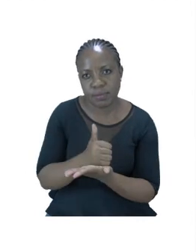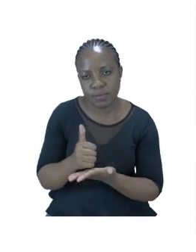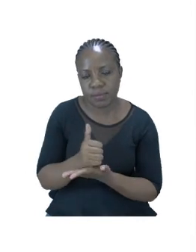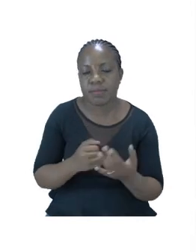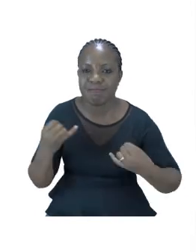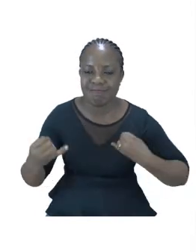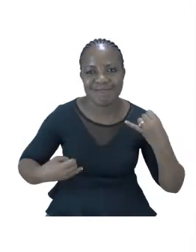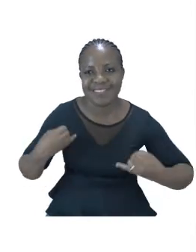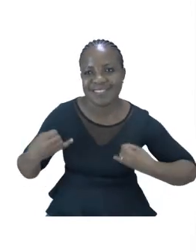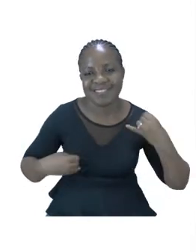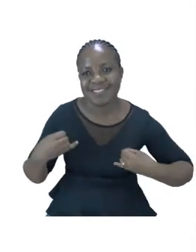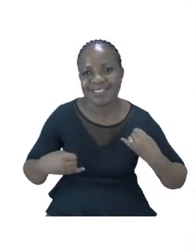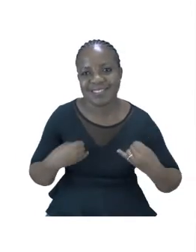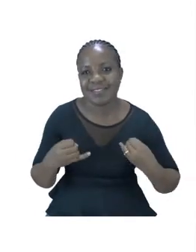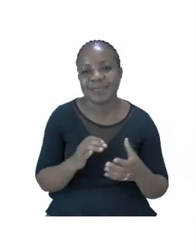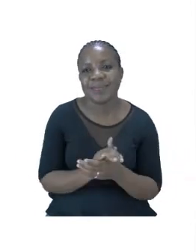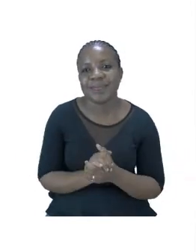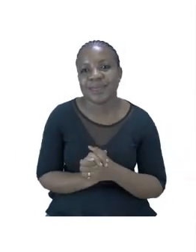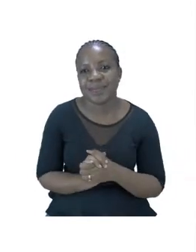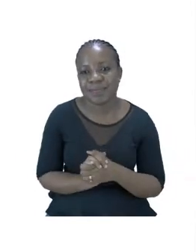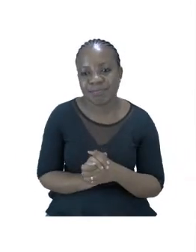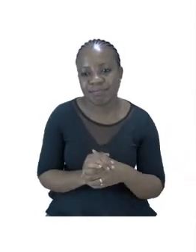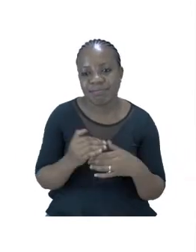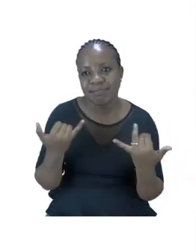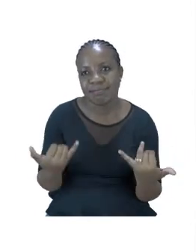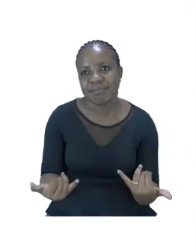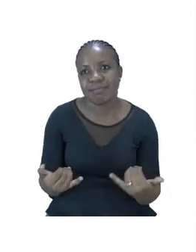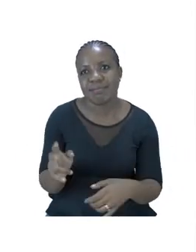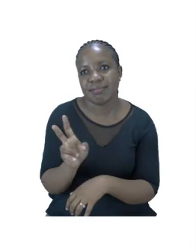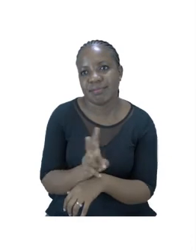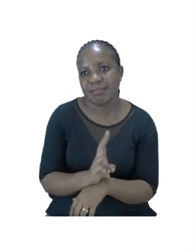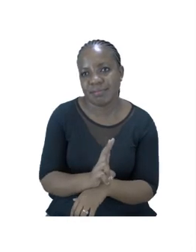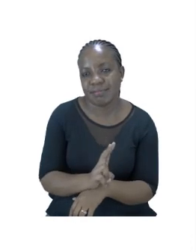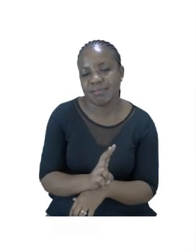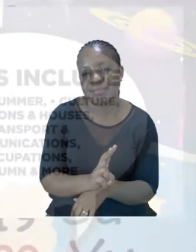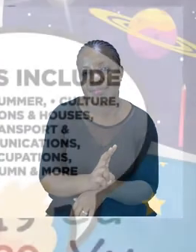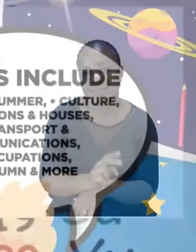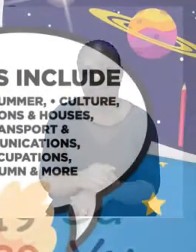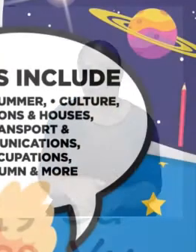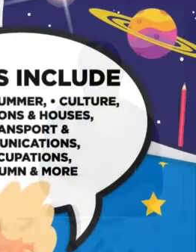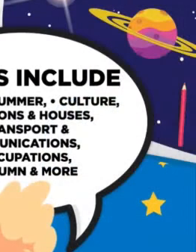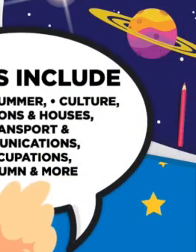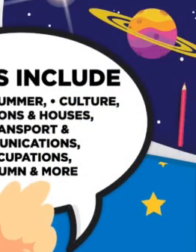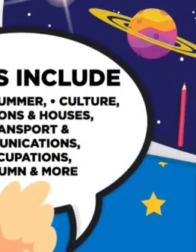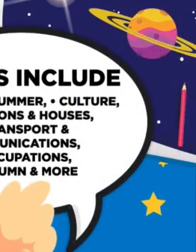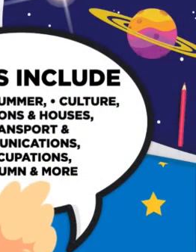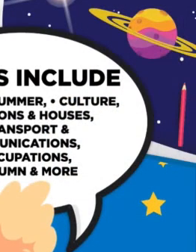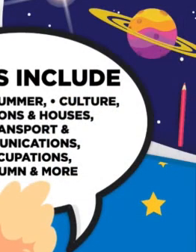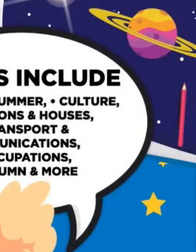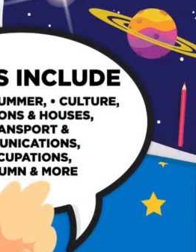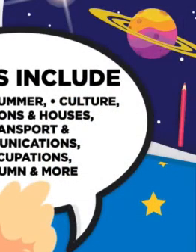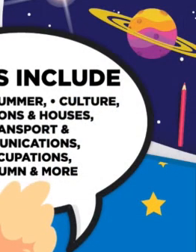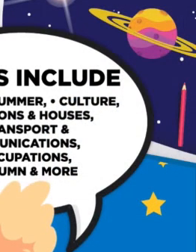and I will see you just now after this short commercial break. Do you have children in